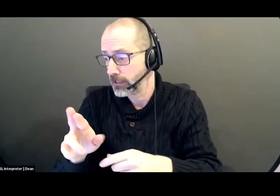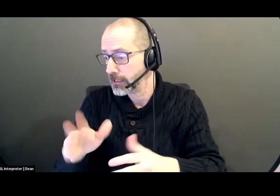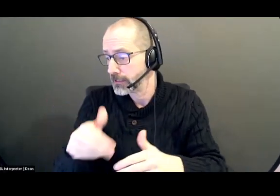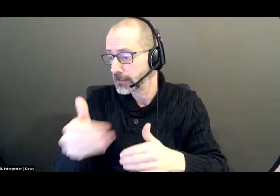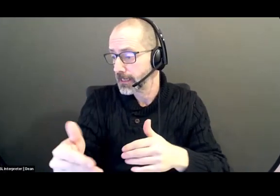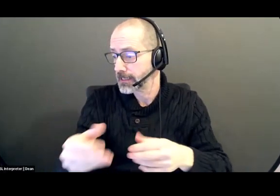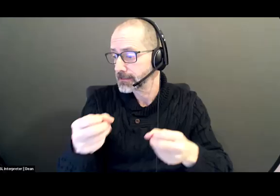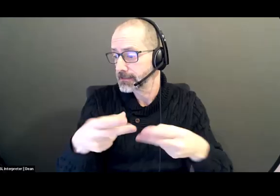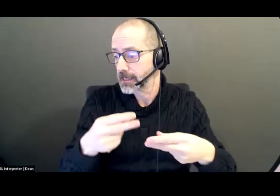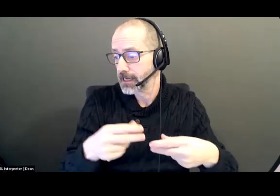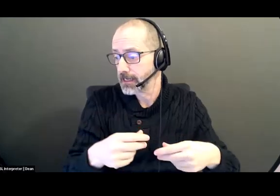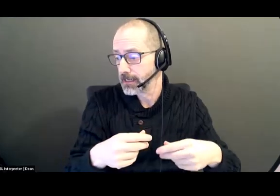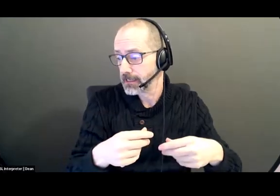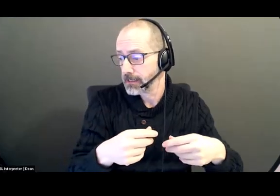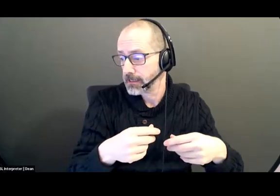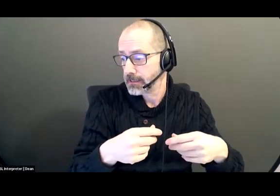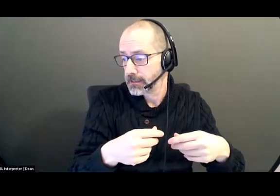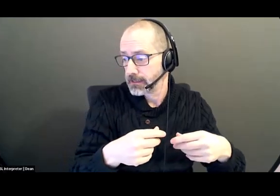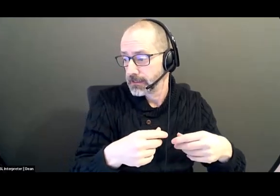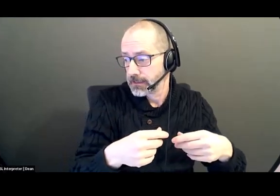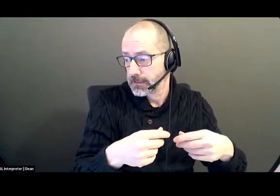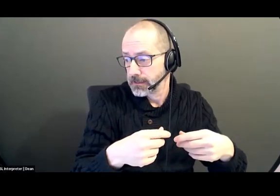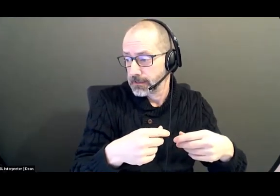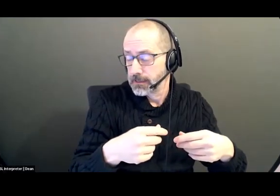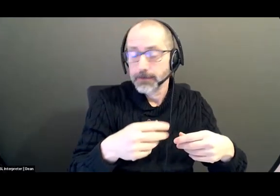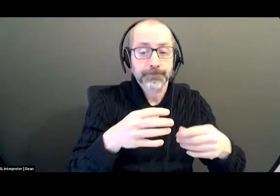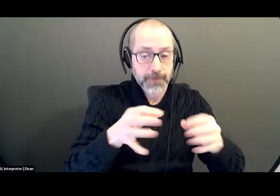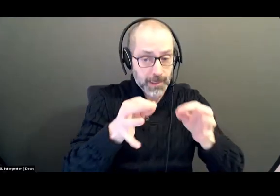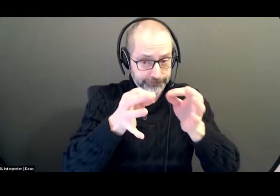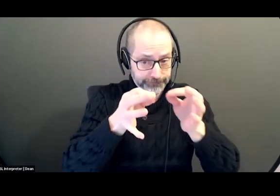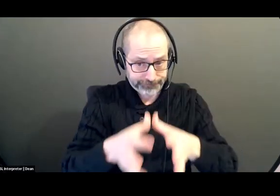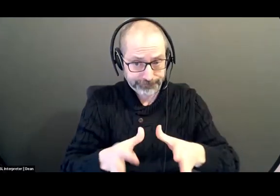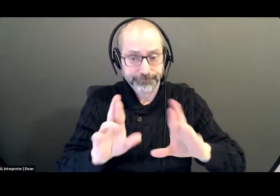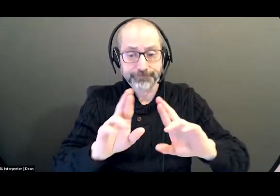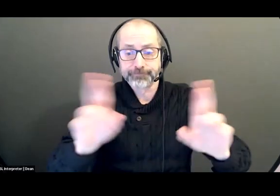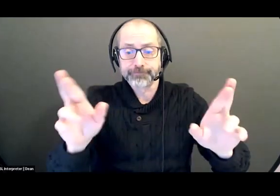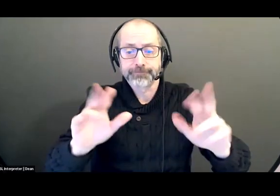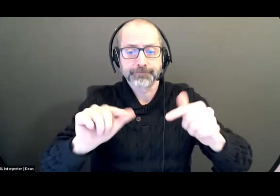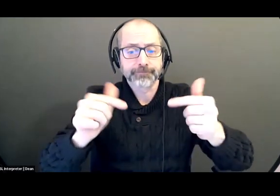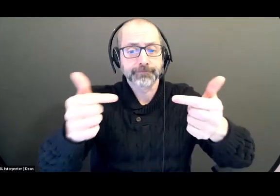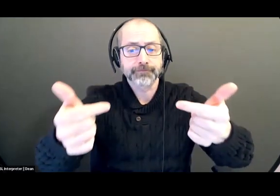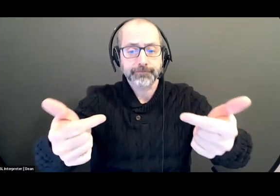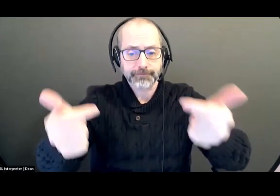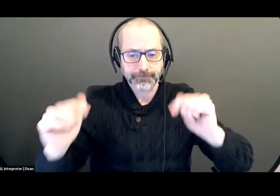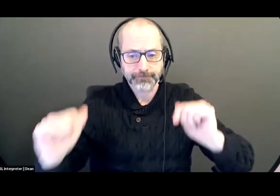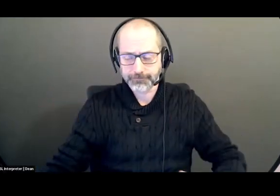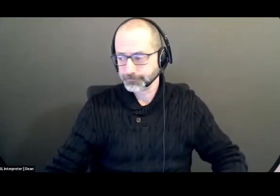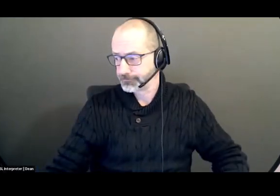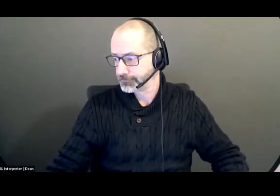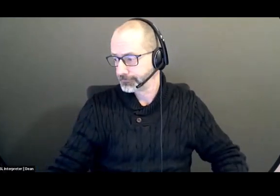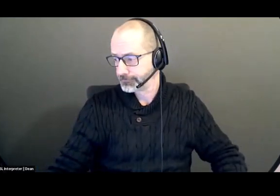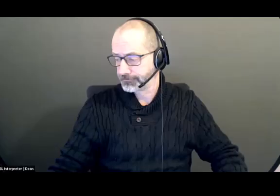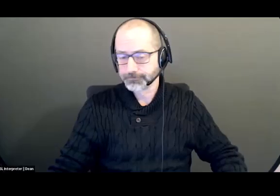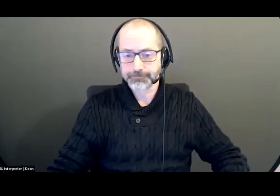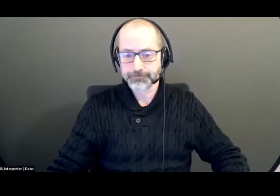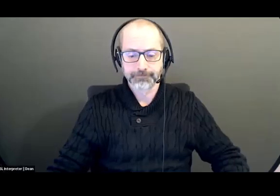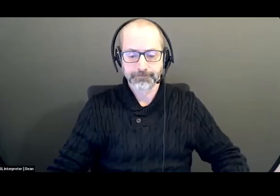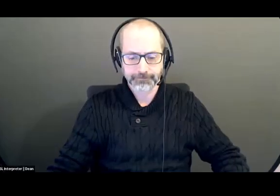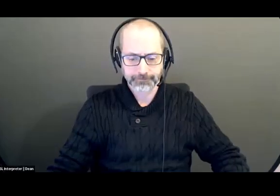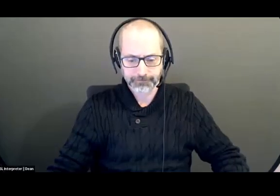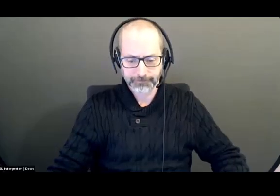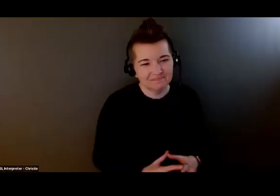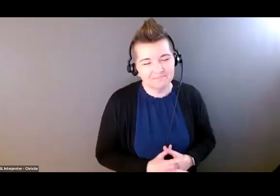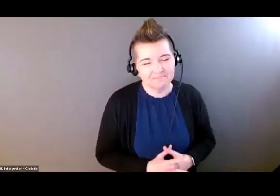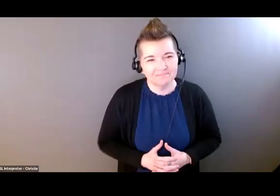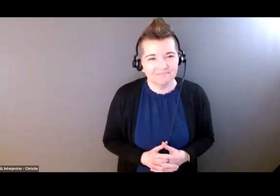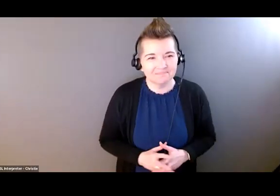Partnership Against Cancer. And that slide, the next slide, sorry. It included 23 communities across Canada